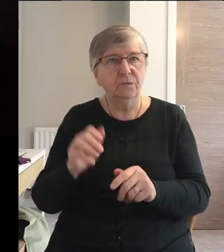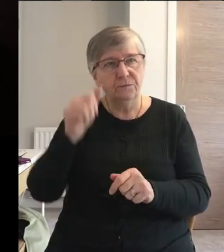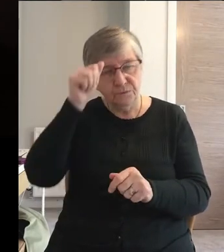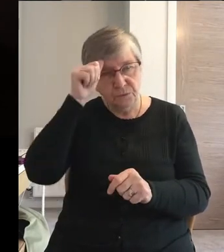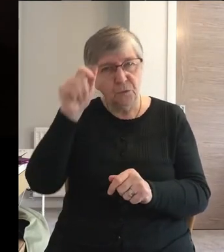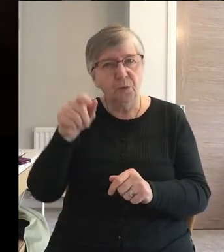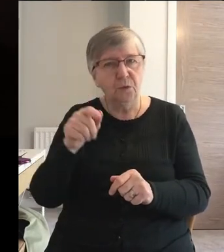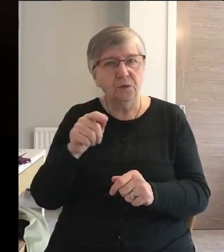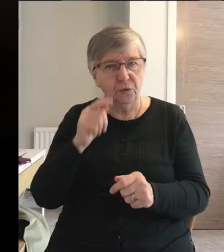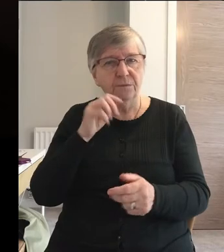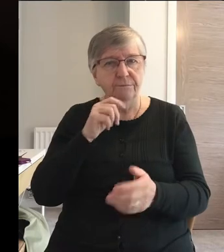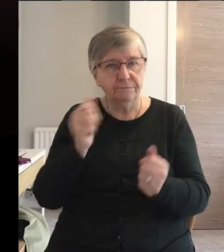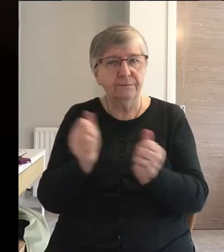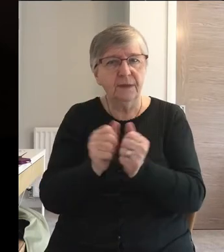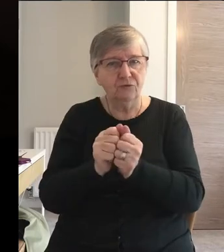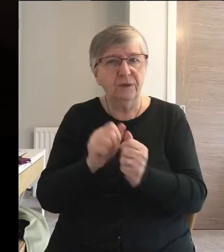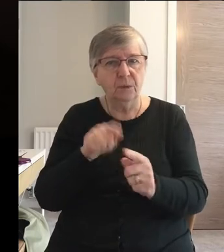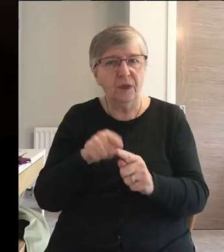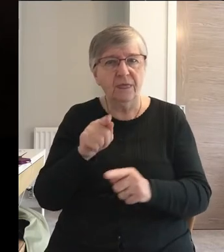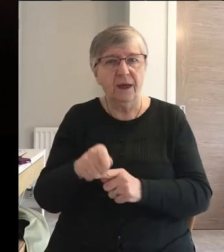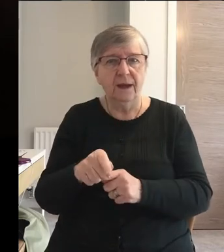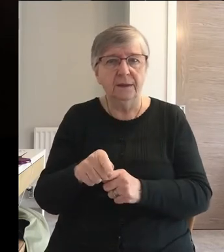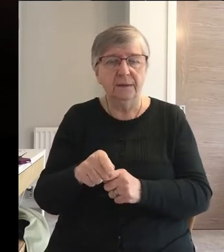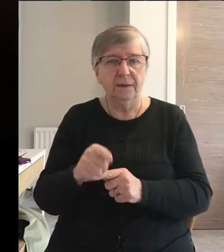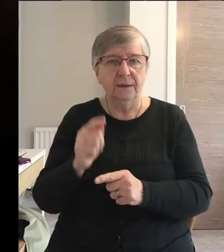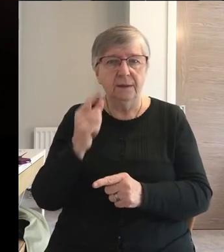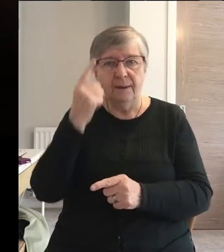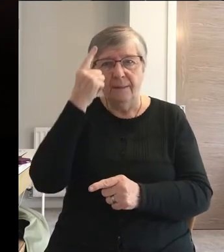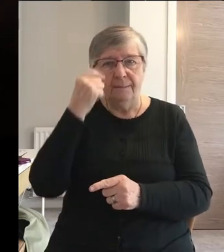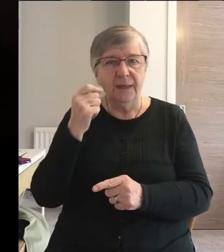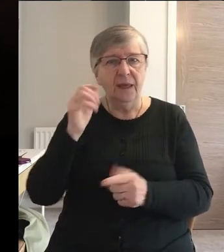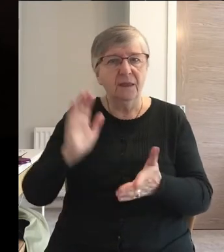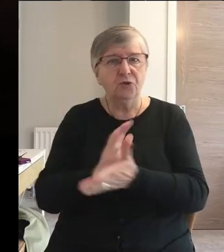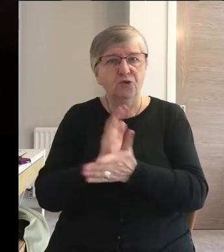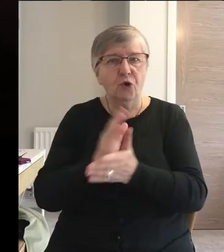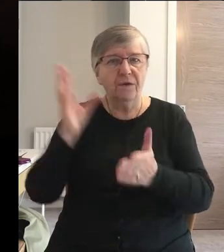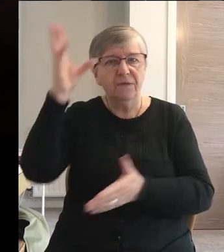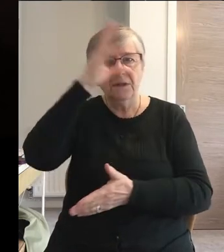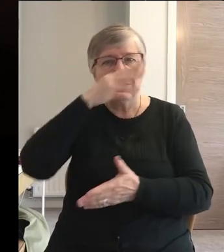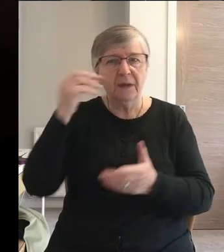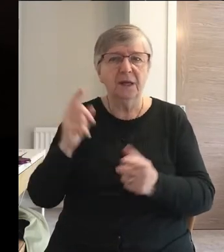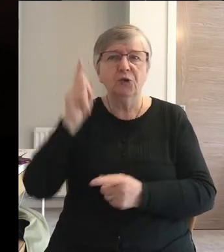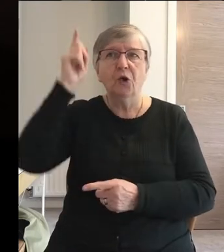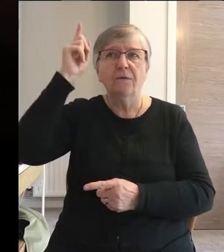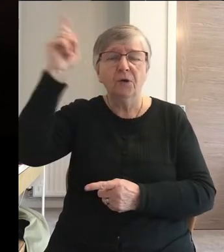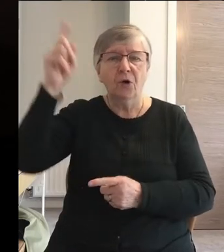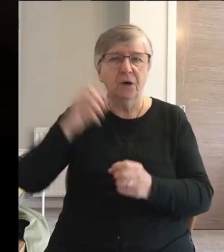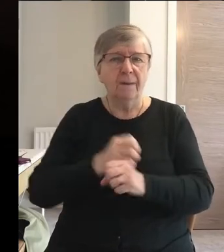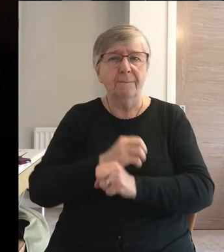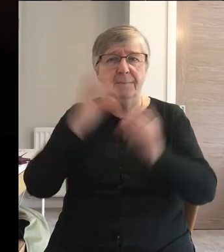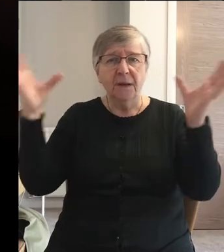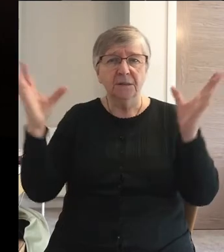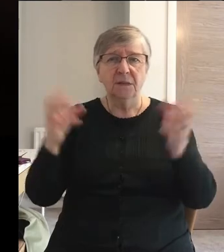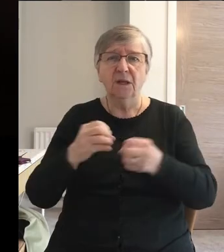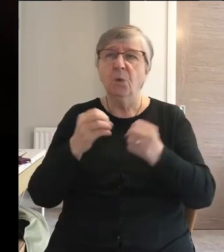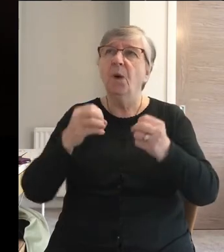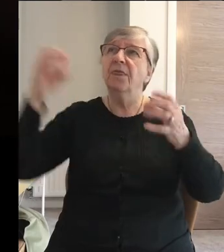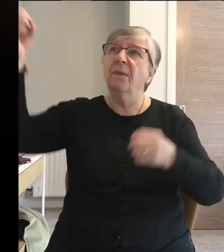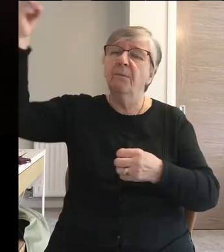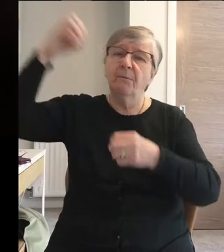that. May the joyful Spirit of God then, bursting with the brightness of